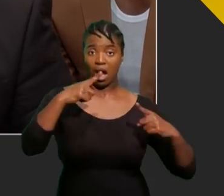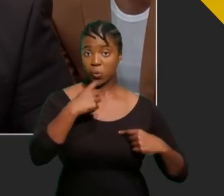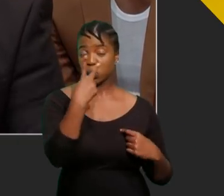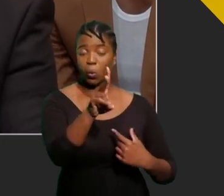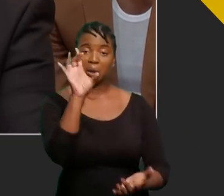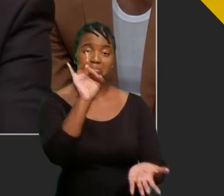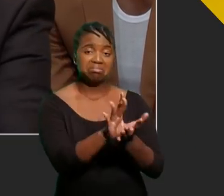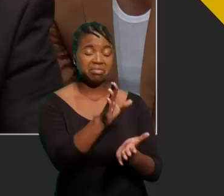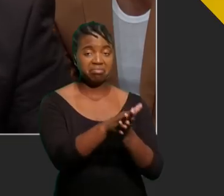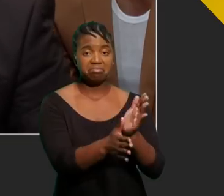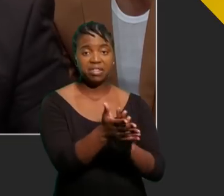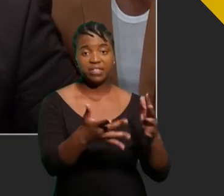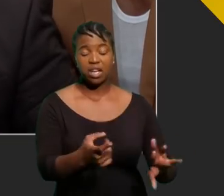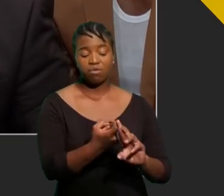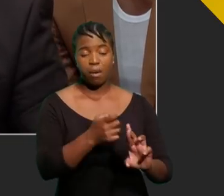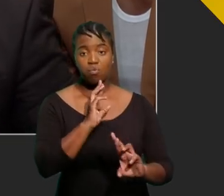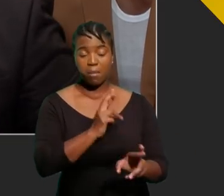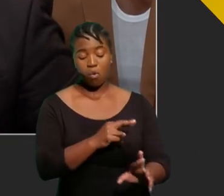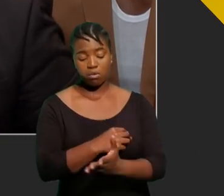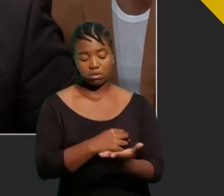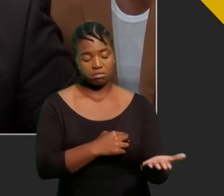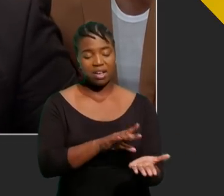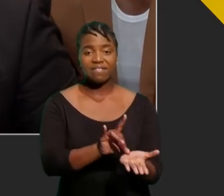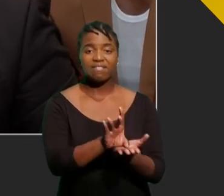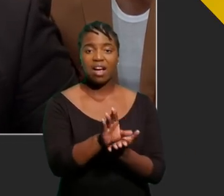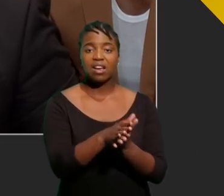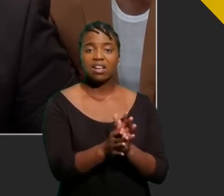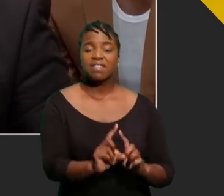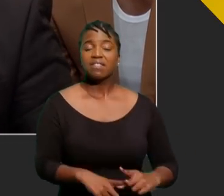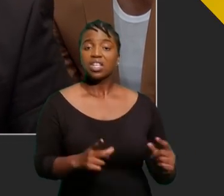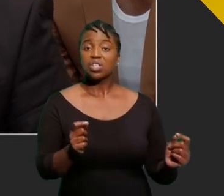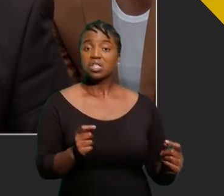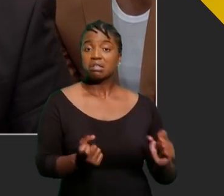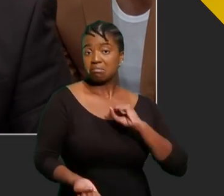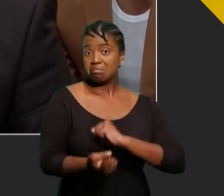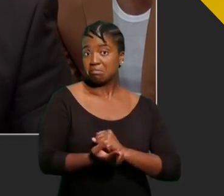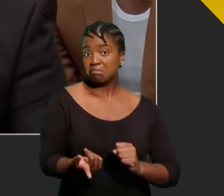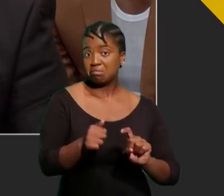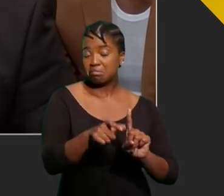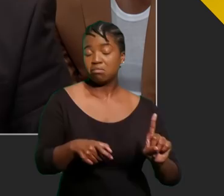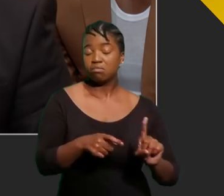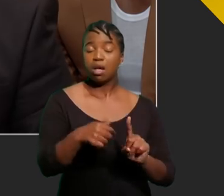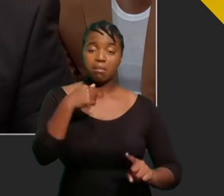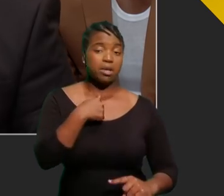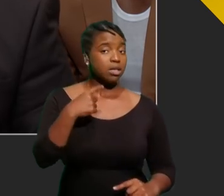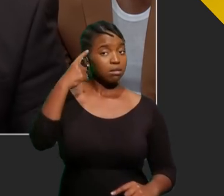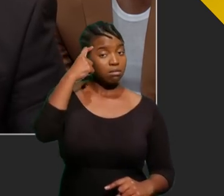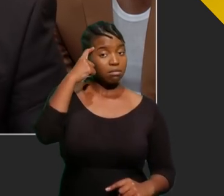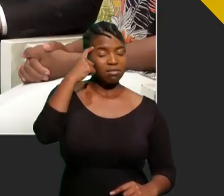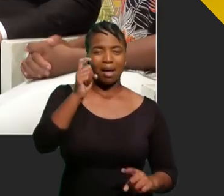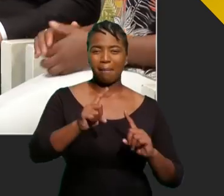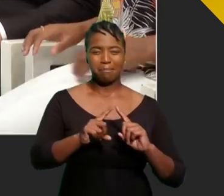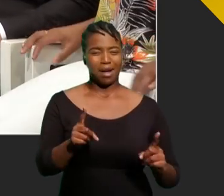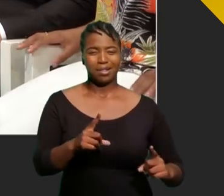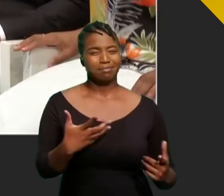President Ramaphosa, from that report that he received back, executed that recommendation. So from my perspective and from... But it wasn't the